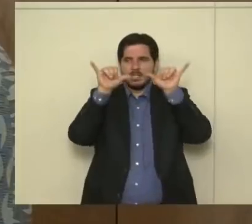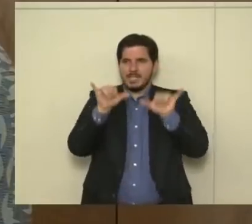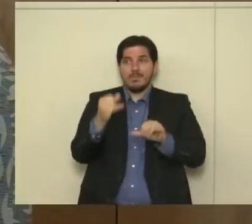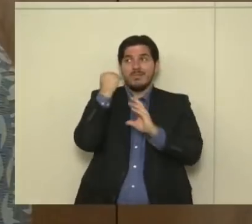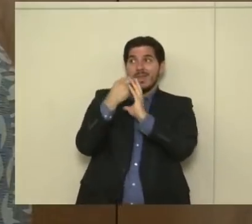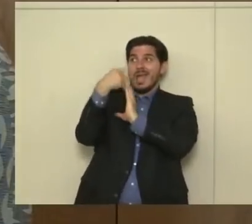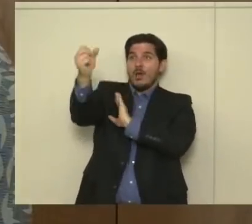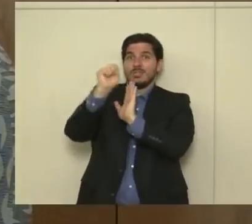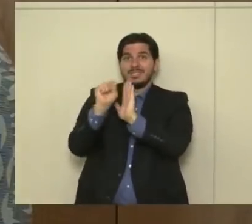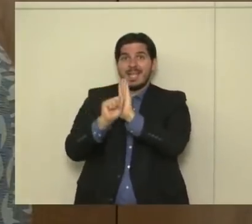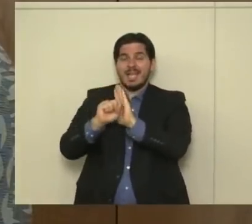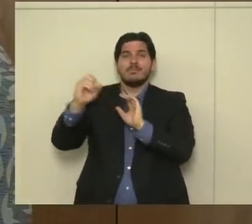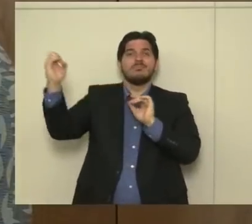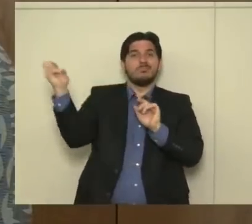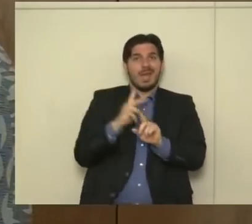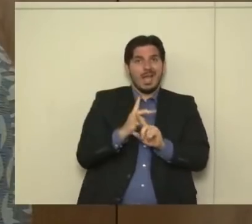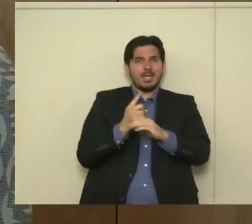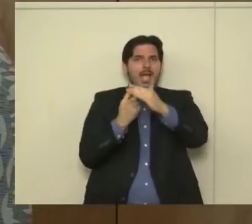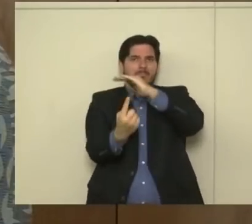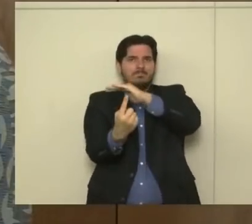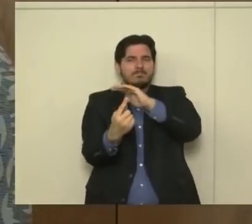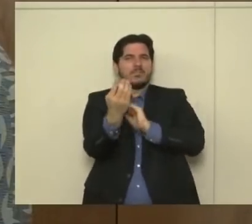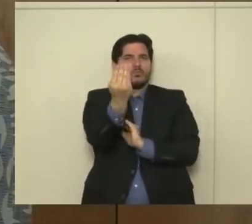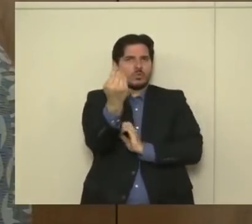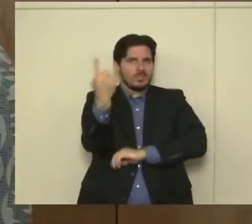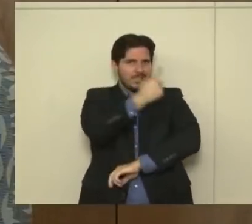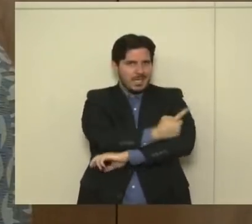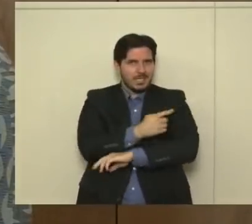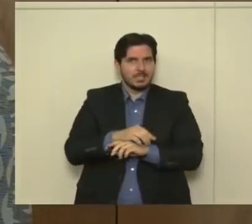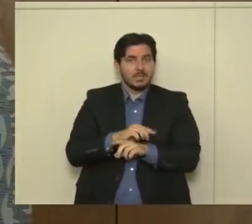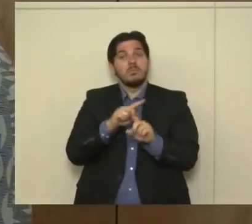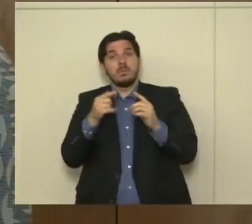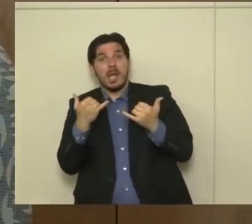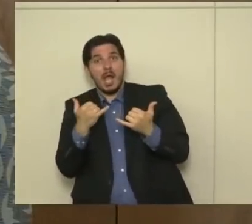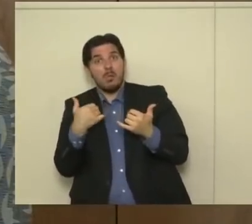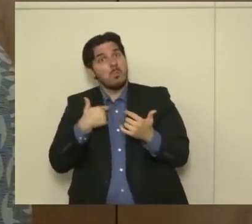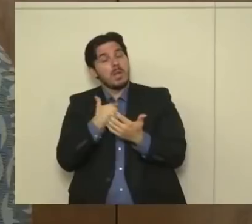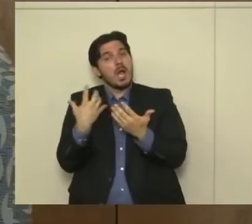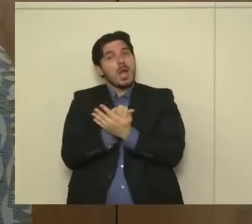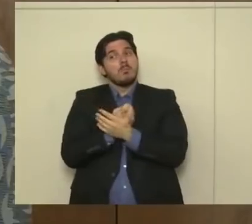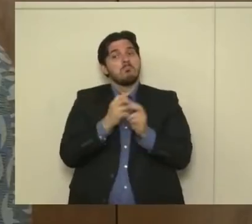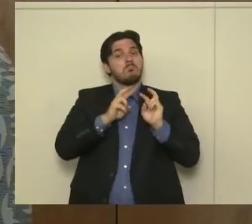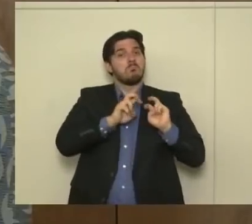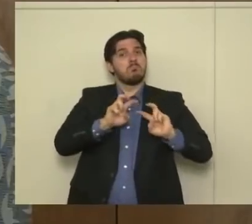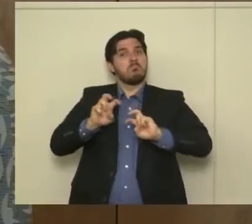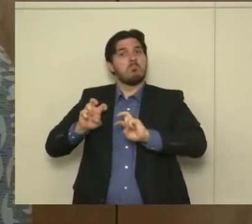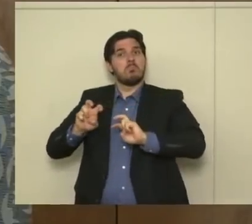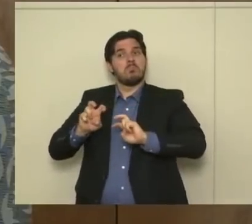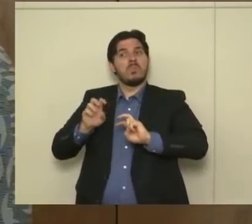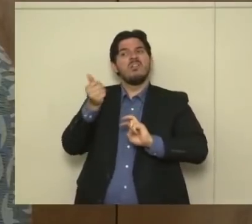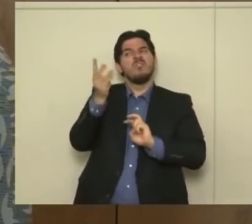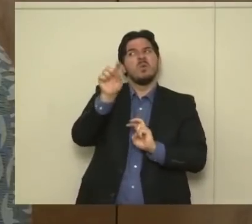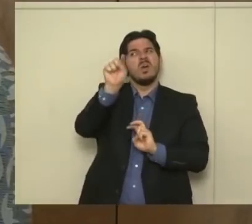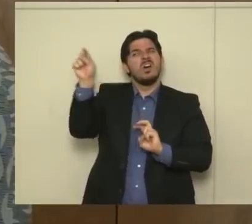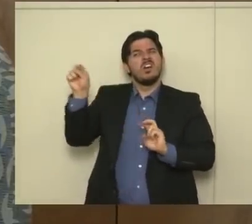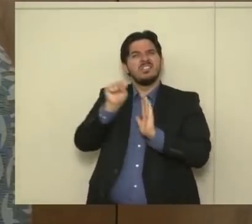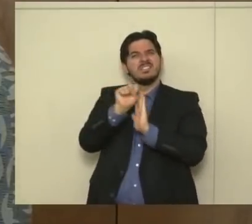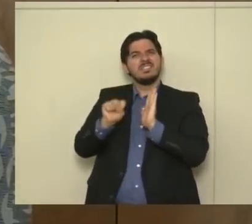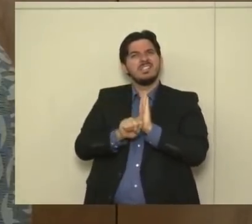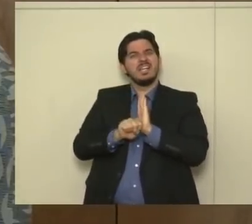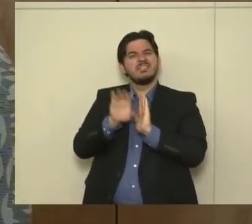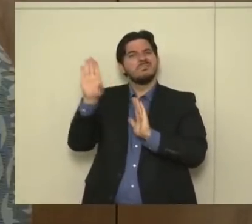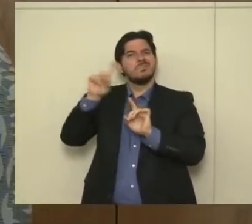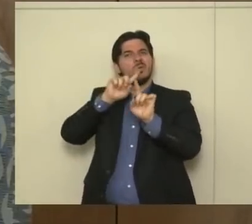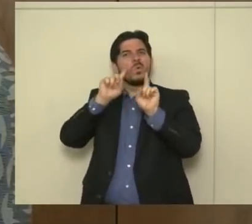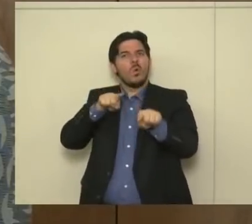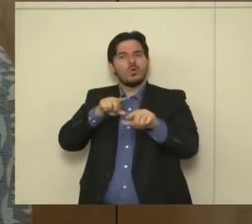me to, we are looking at that. There are several states that have relaxed their own quarantine